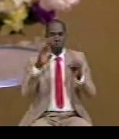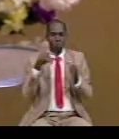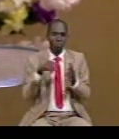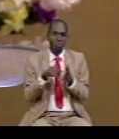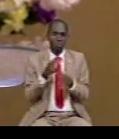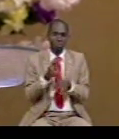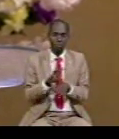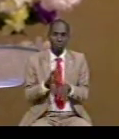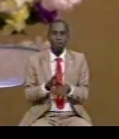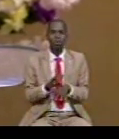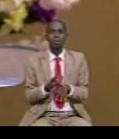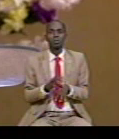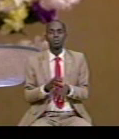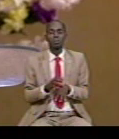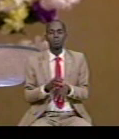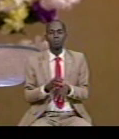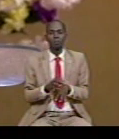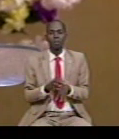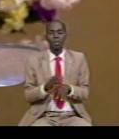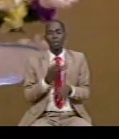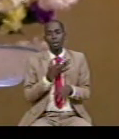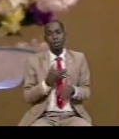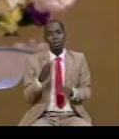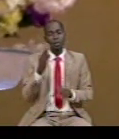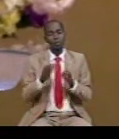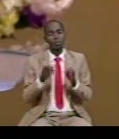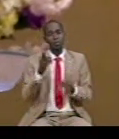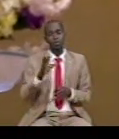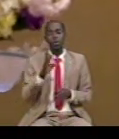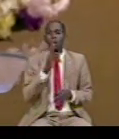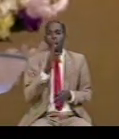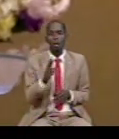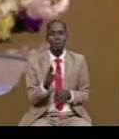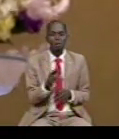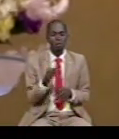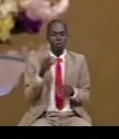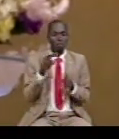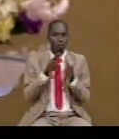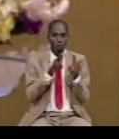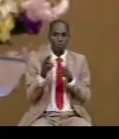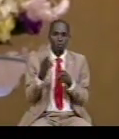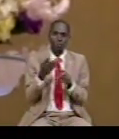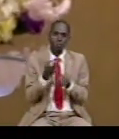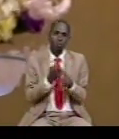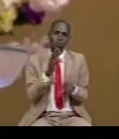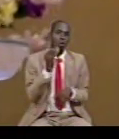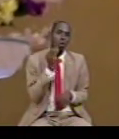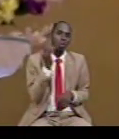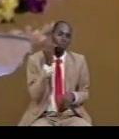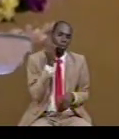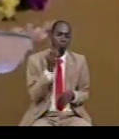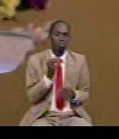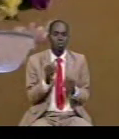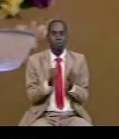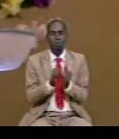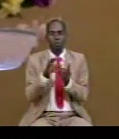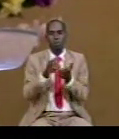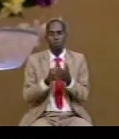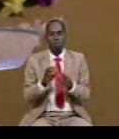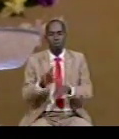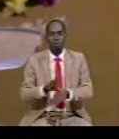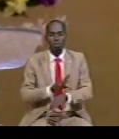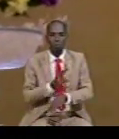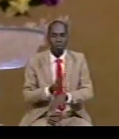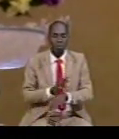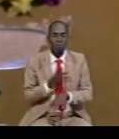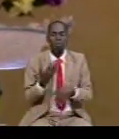watching online and you have given your life to Jesus, after this pastor's message, there is a